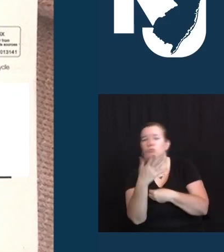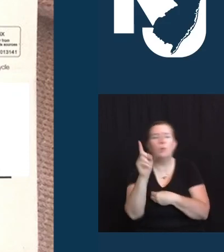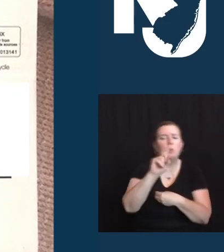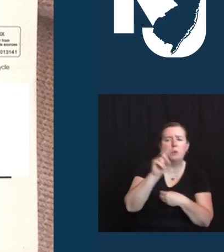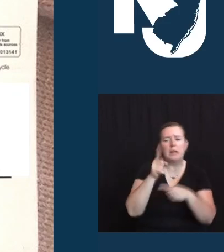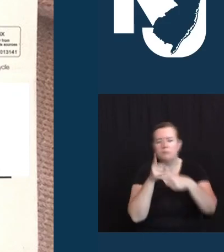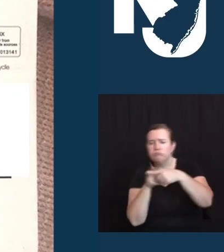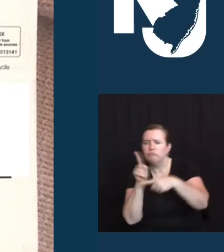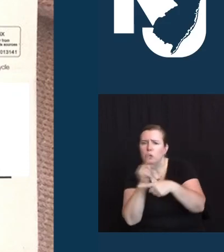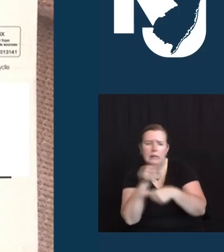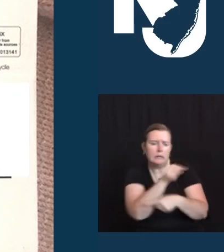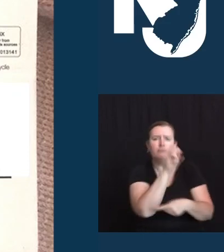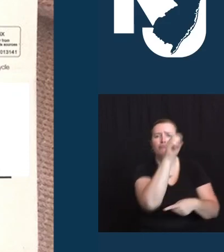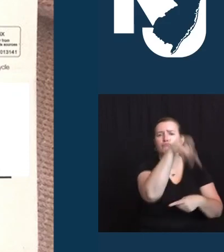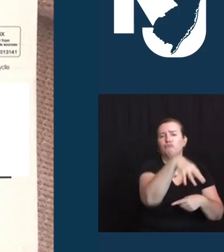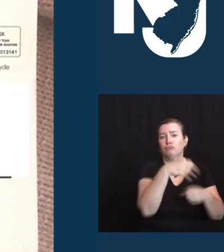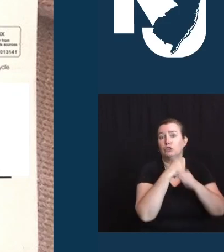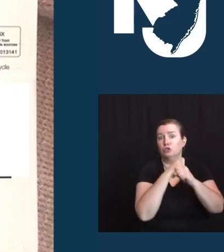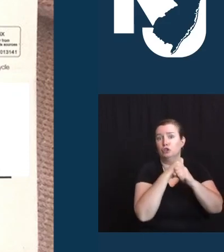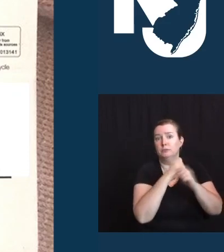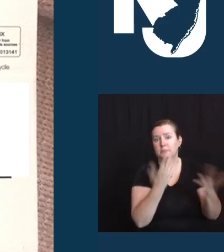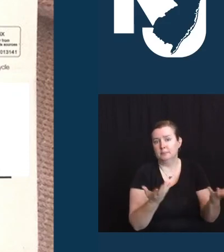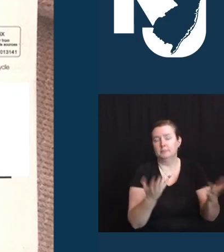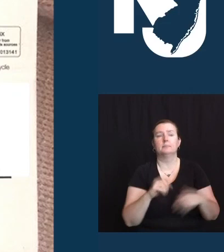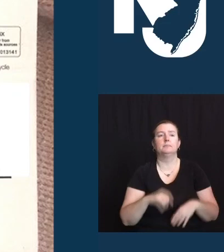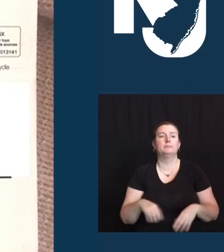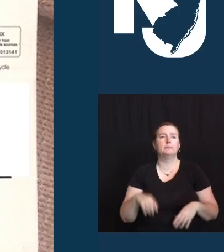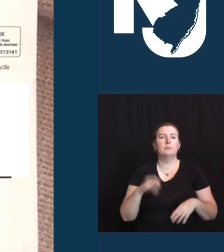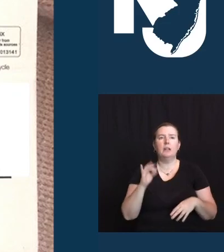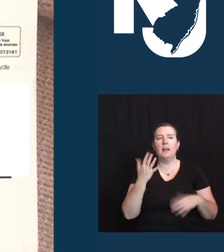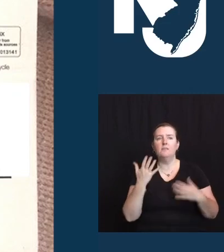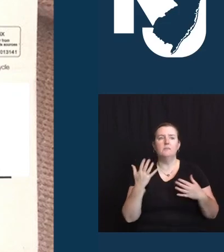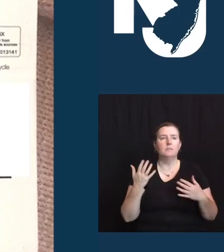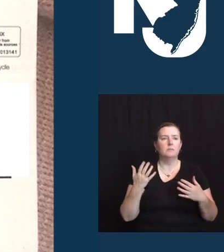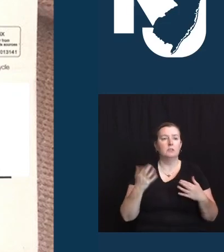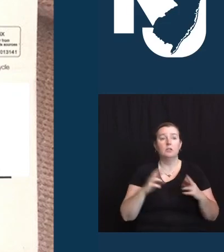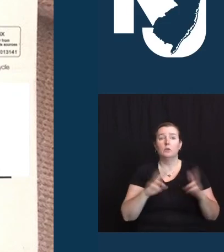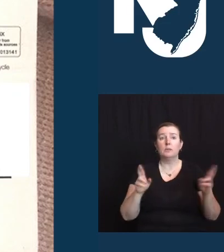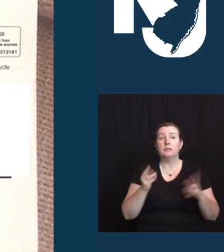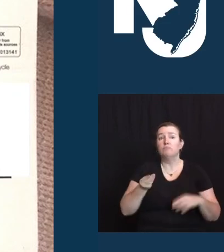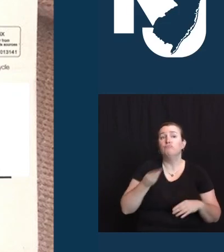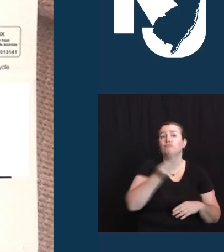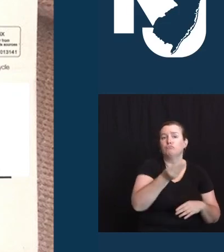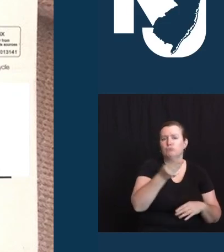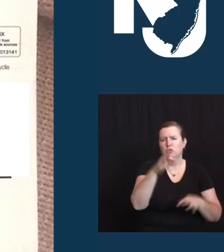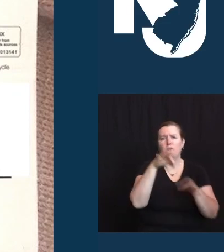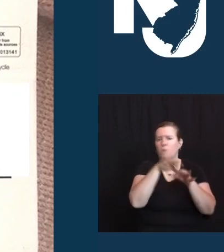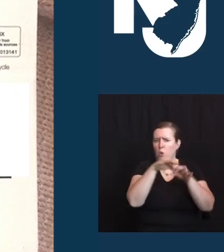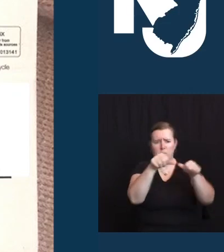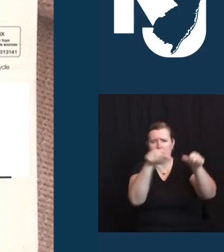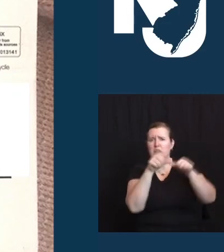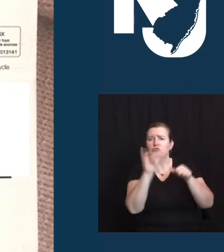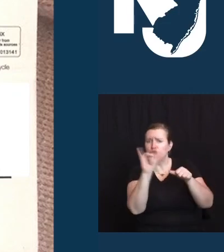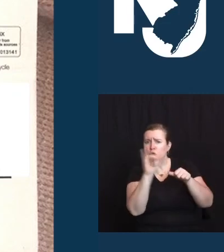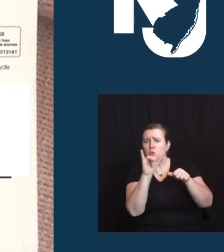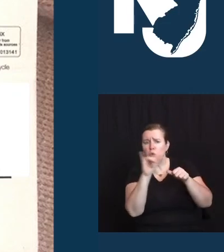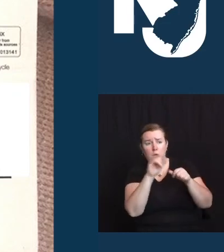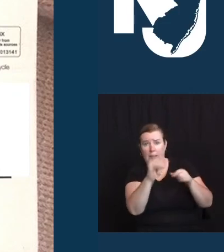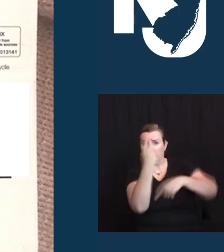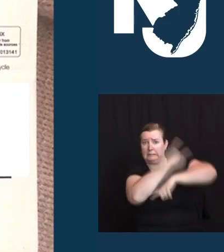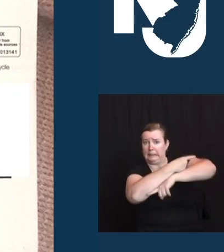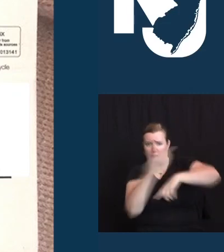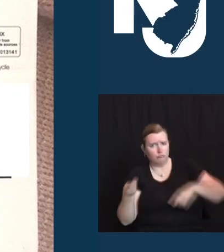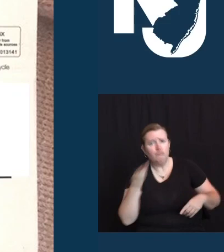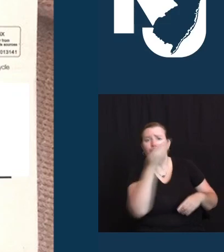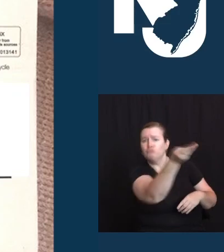poll workers at your local polling place on Election Day, or you can do none of the above and walk up and vote in person